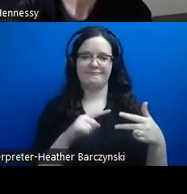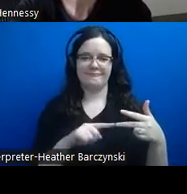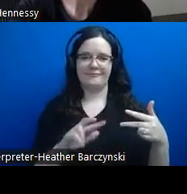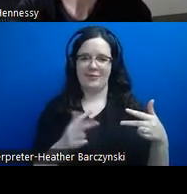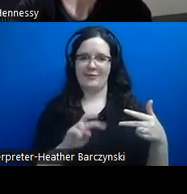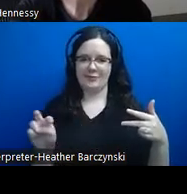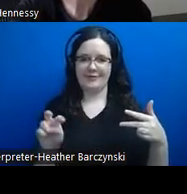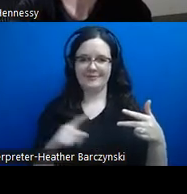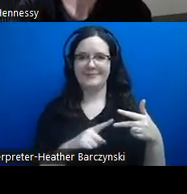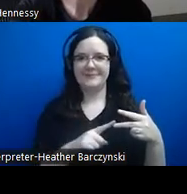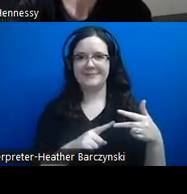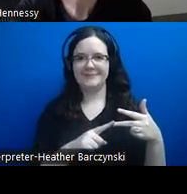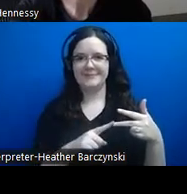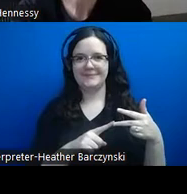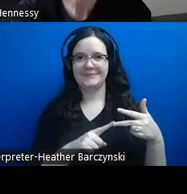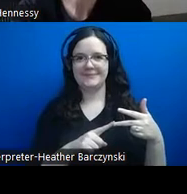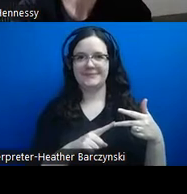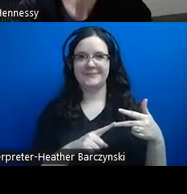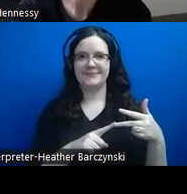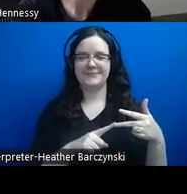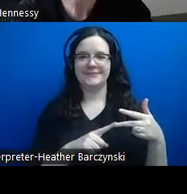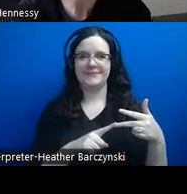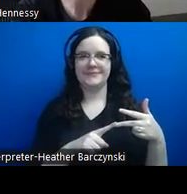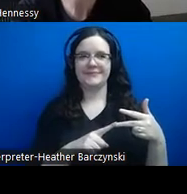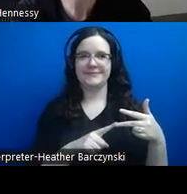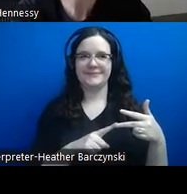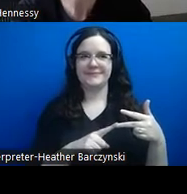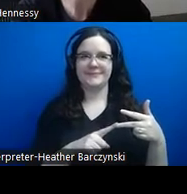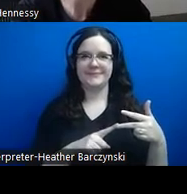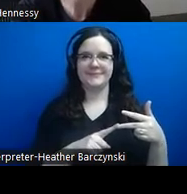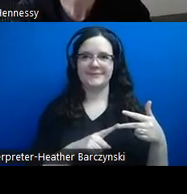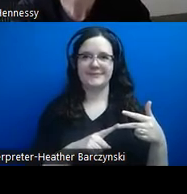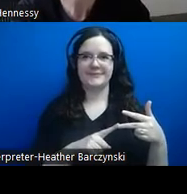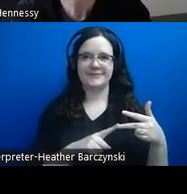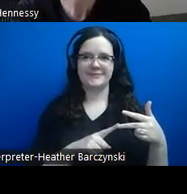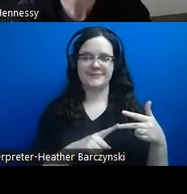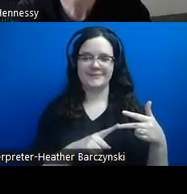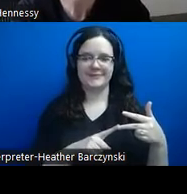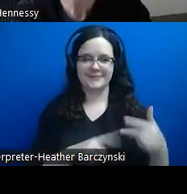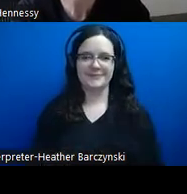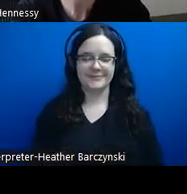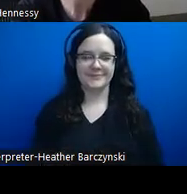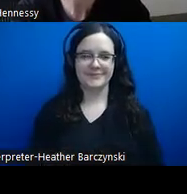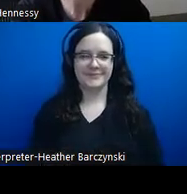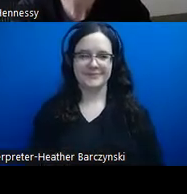describe methods for screening, assessing, and intervening with individuals with problem gambling who may also be at risk for suicide.